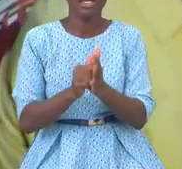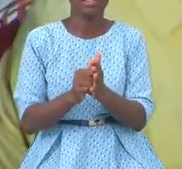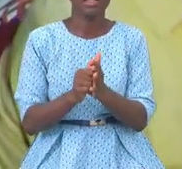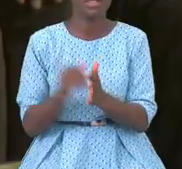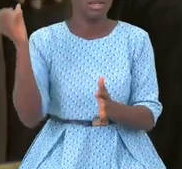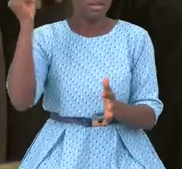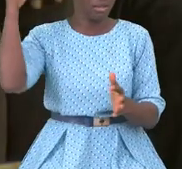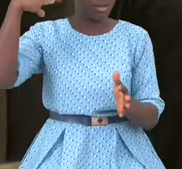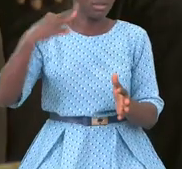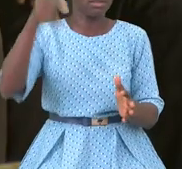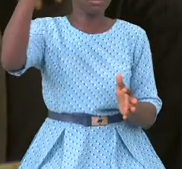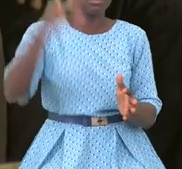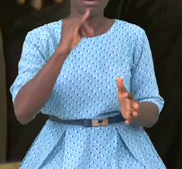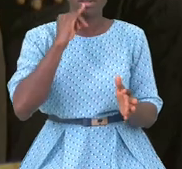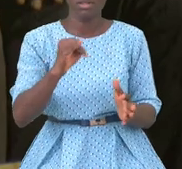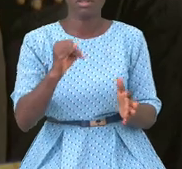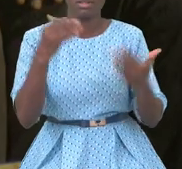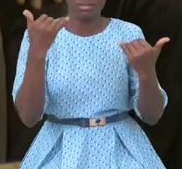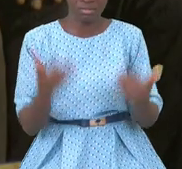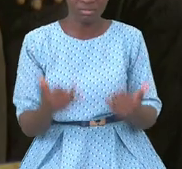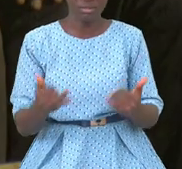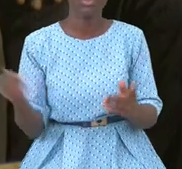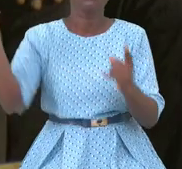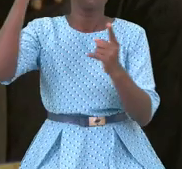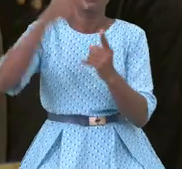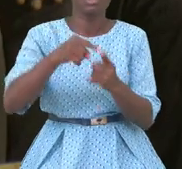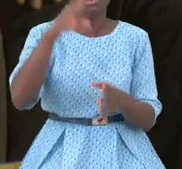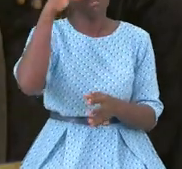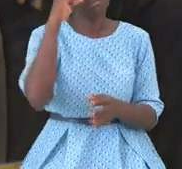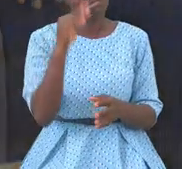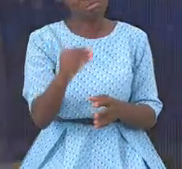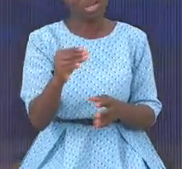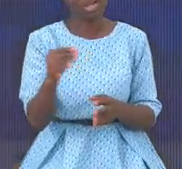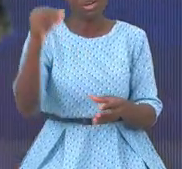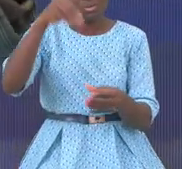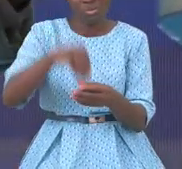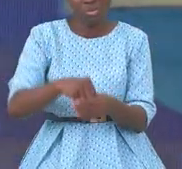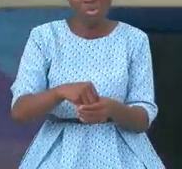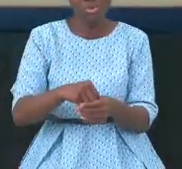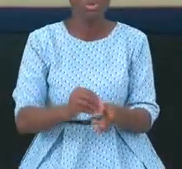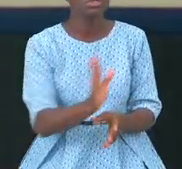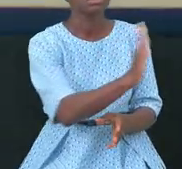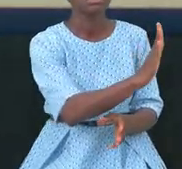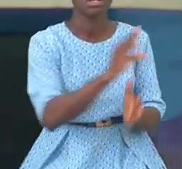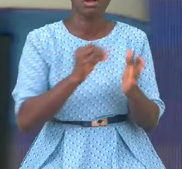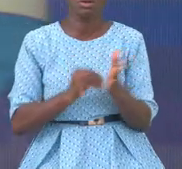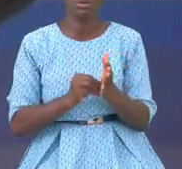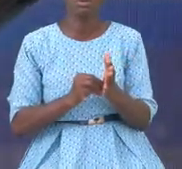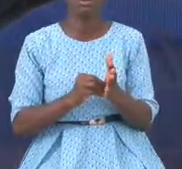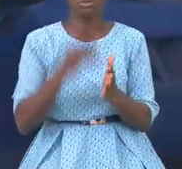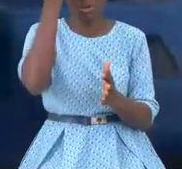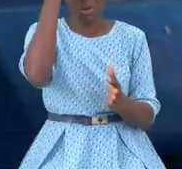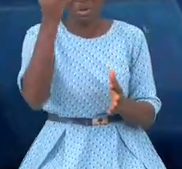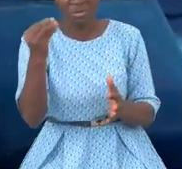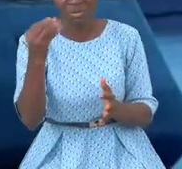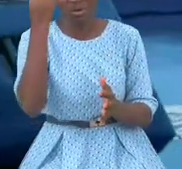man puts some their own ideas and opinions into that grace of God, and they shrink that grace of